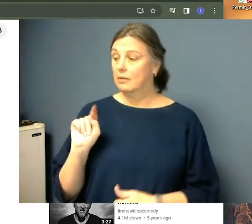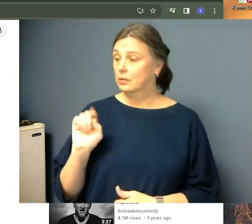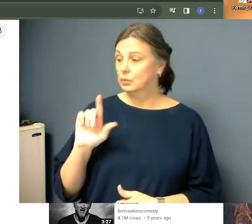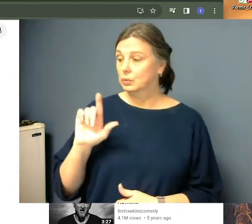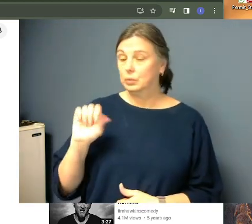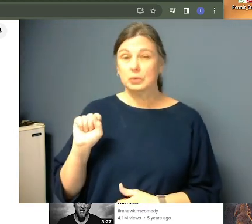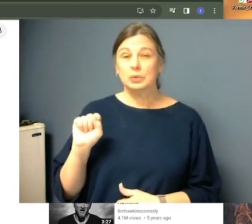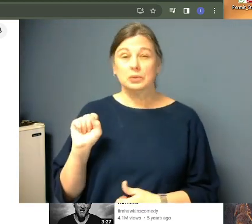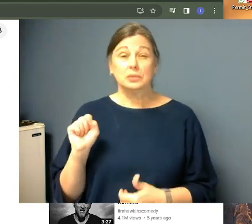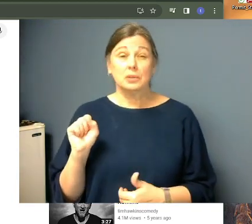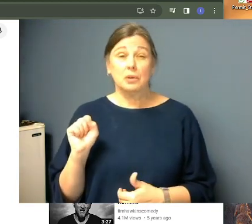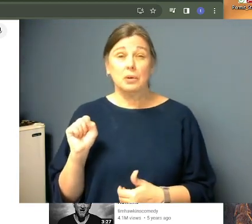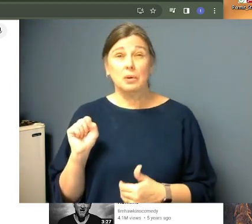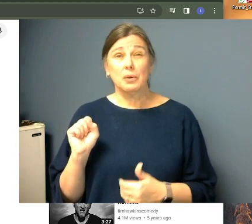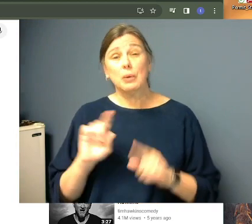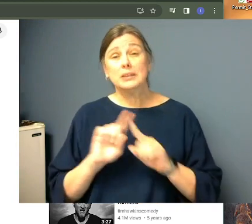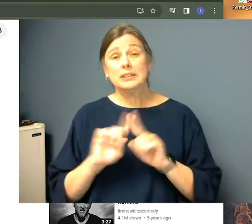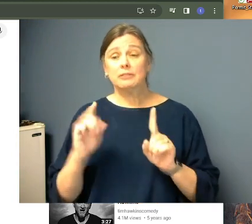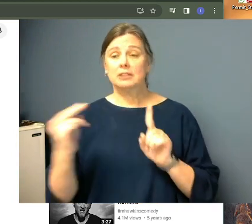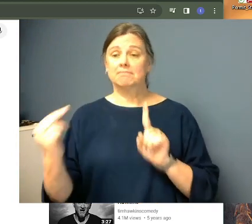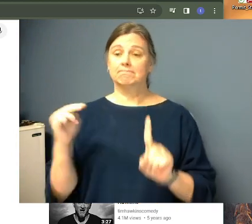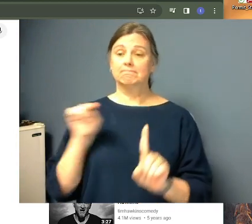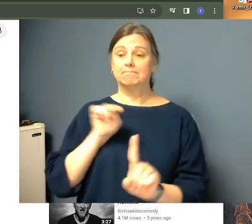like different ways of seeing women